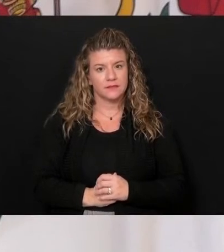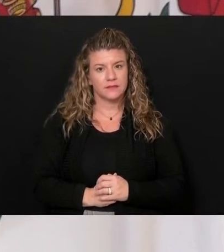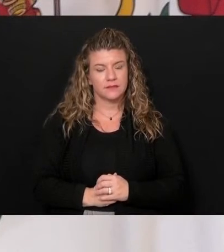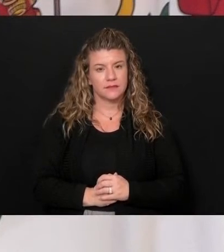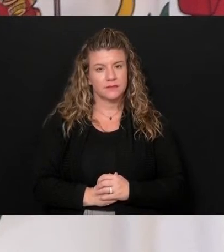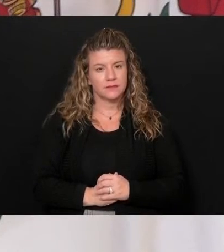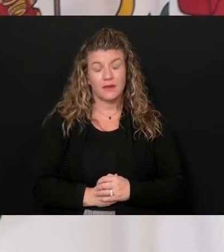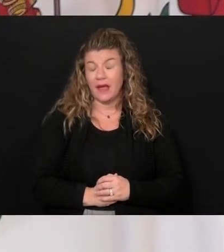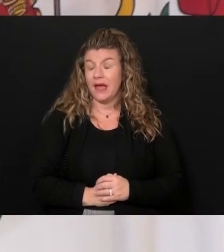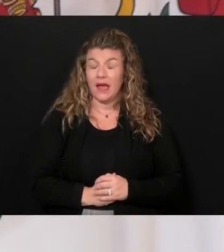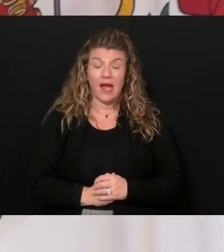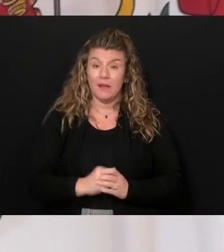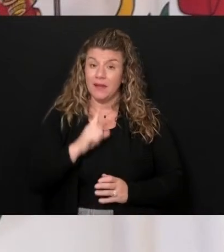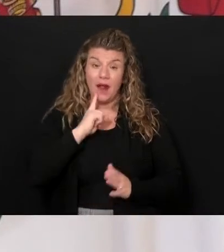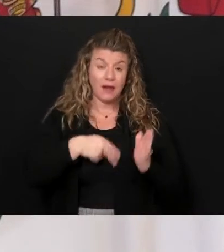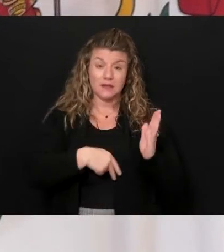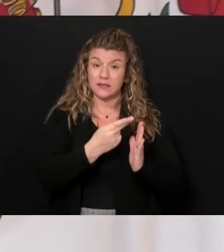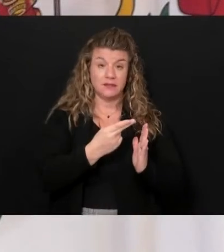I don't know about you,